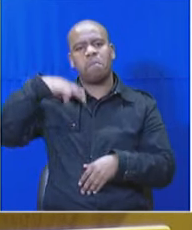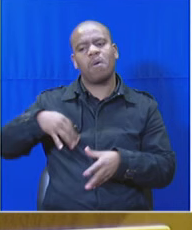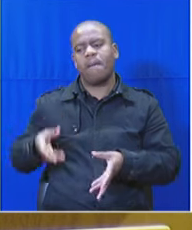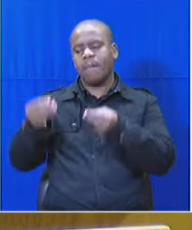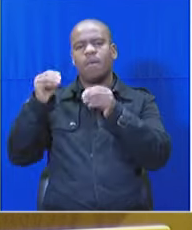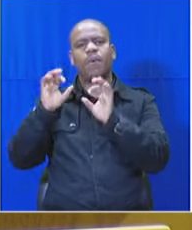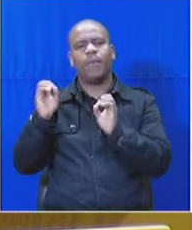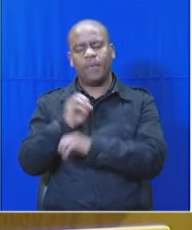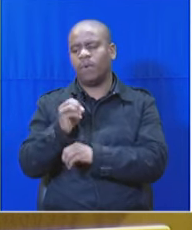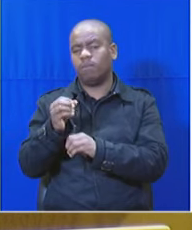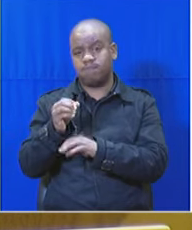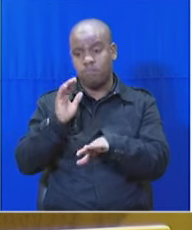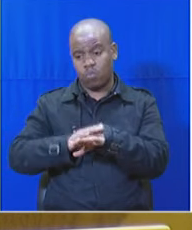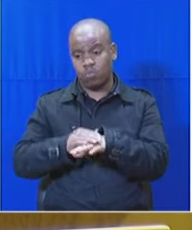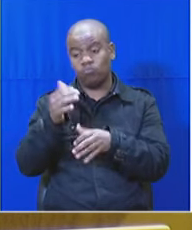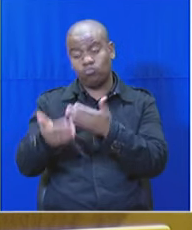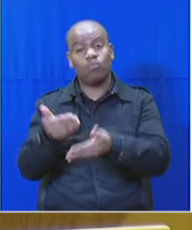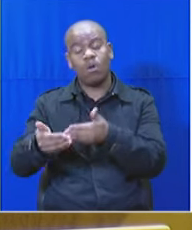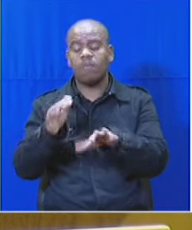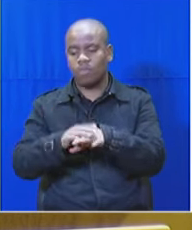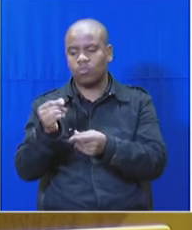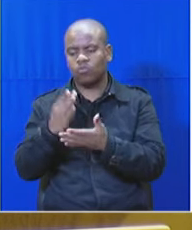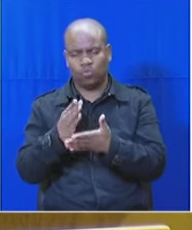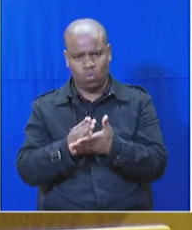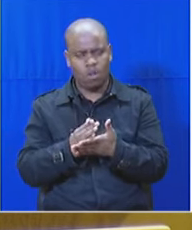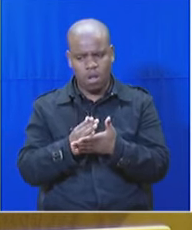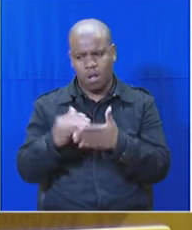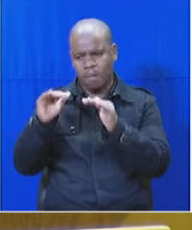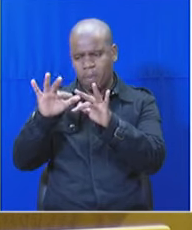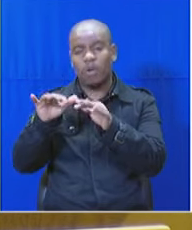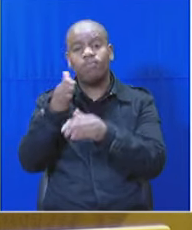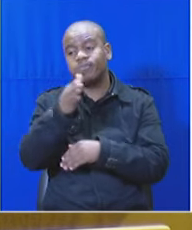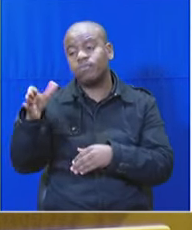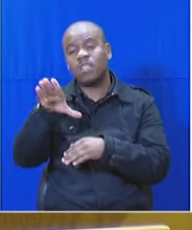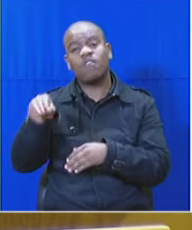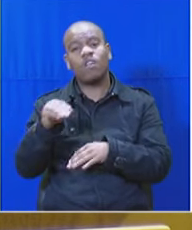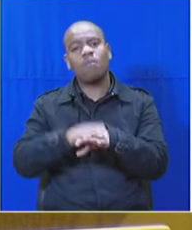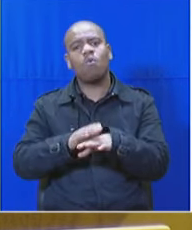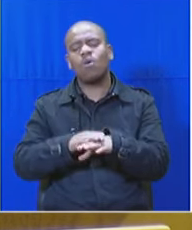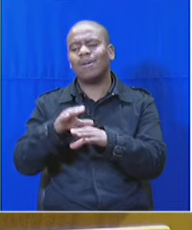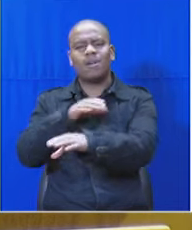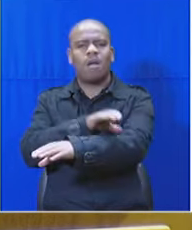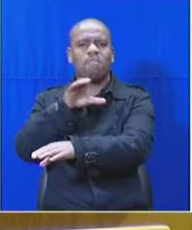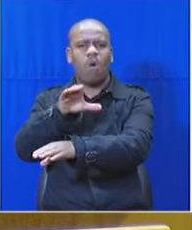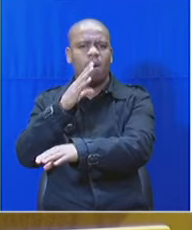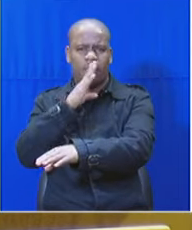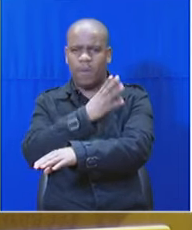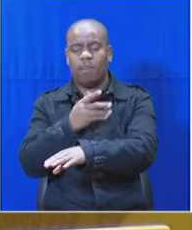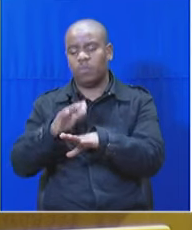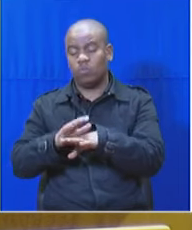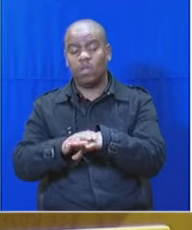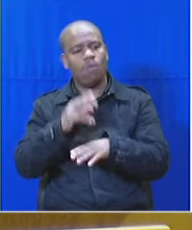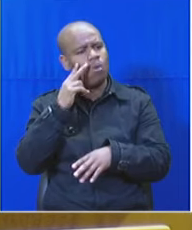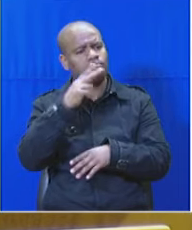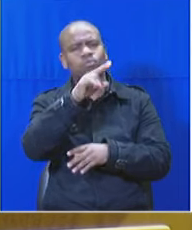other assets will become vested in the state, disempowering all South Africans. We only have to look north to Zimbabwe, west to